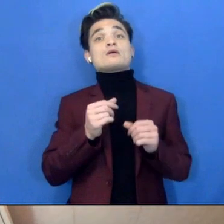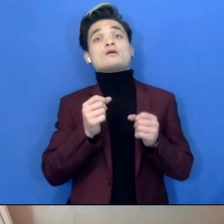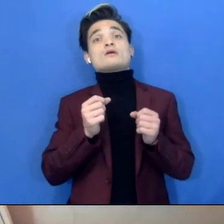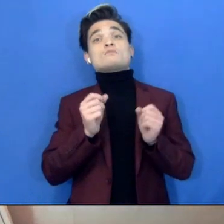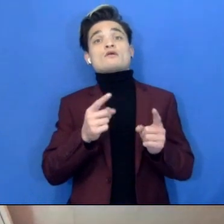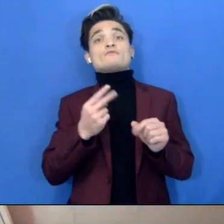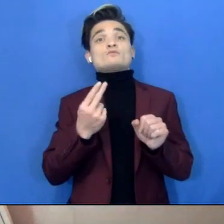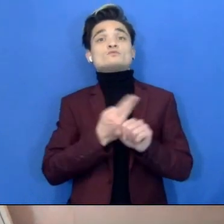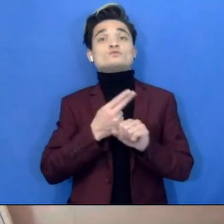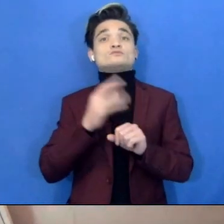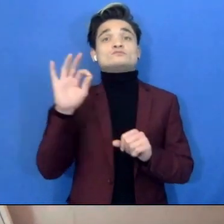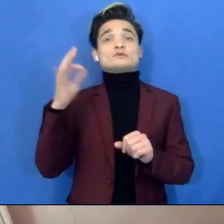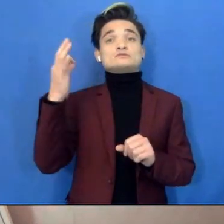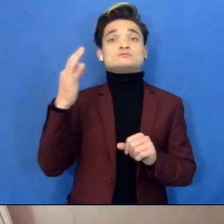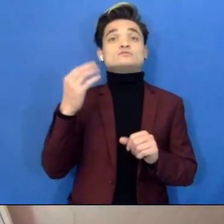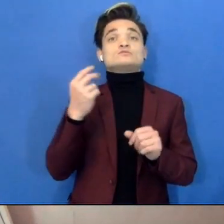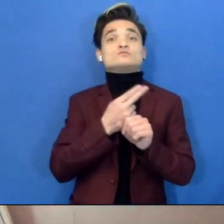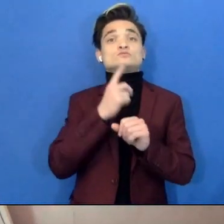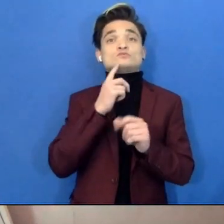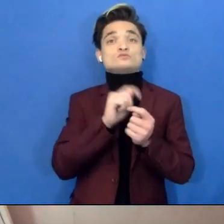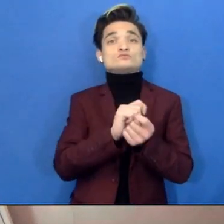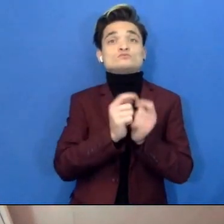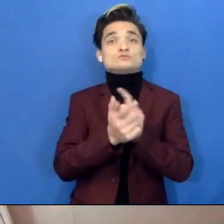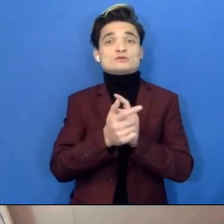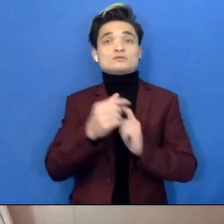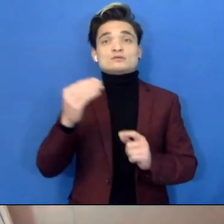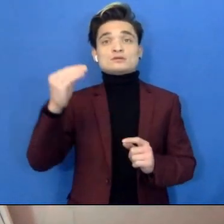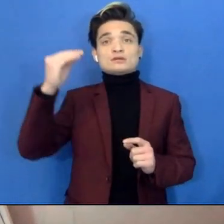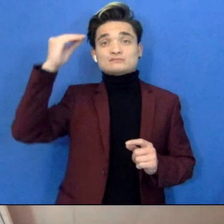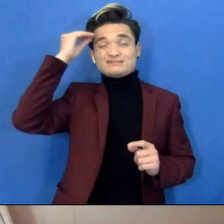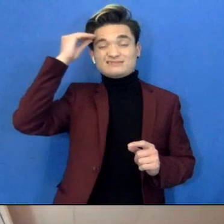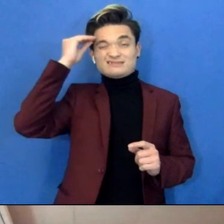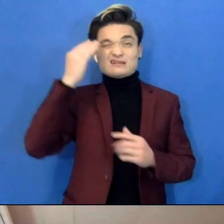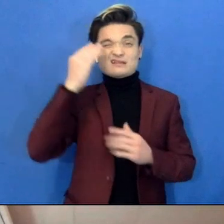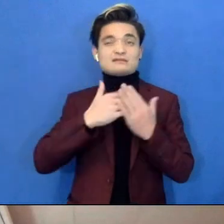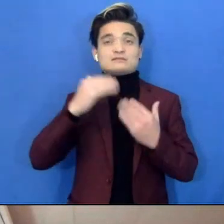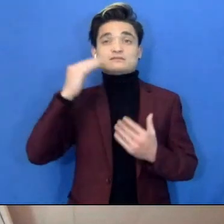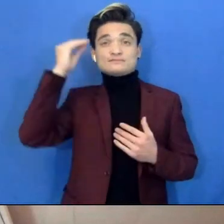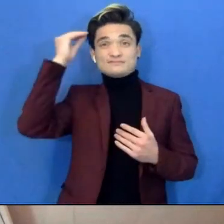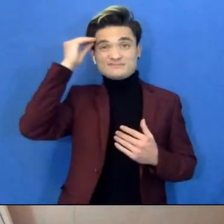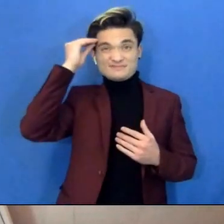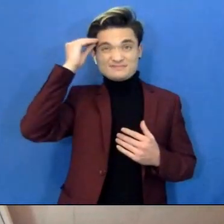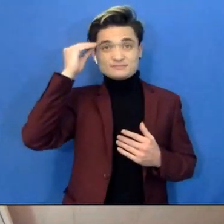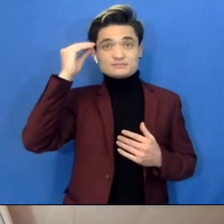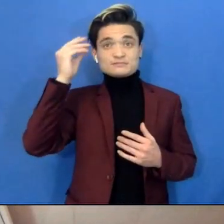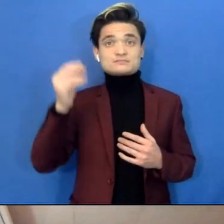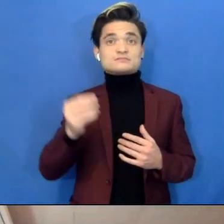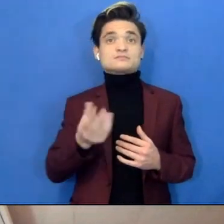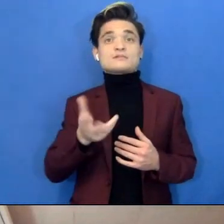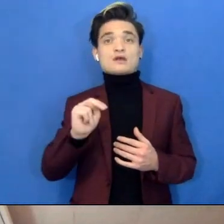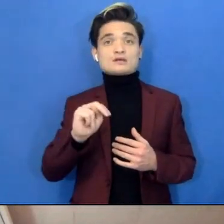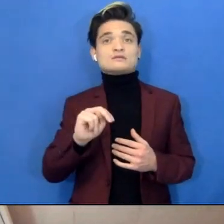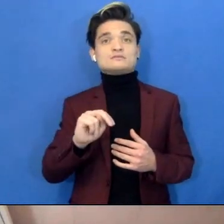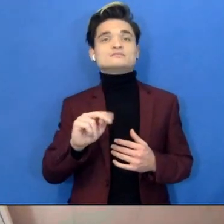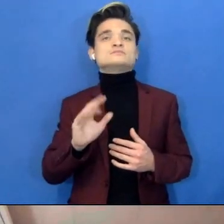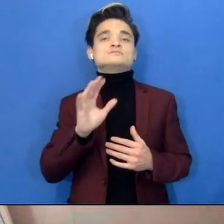on, I'm dead. And so what we're talking about is you can improvise where